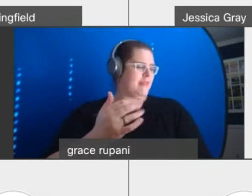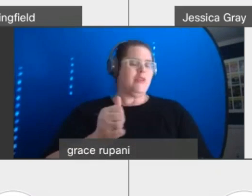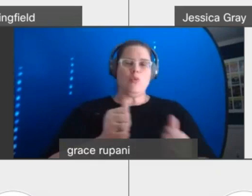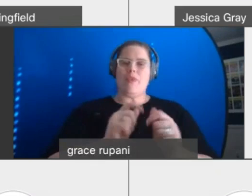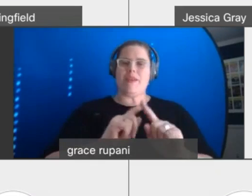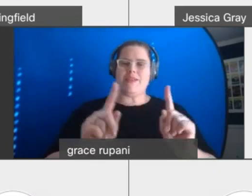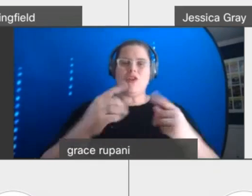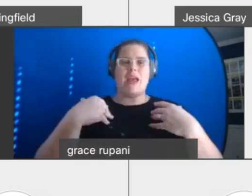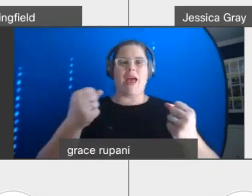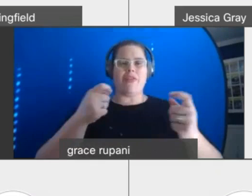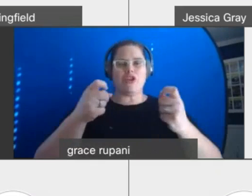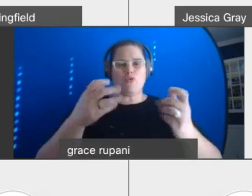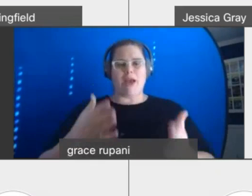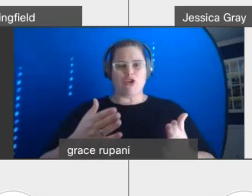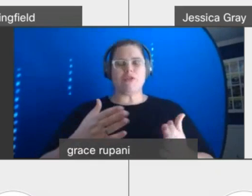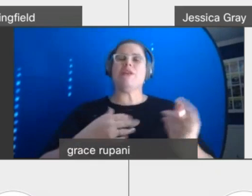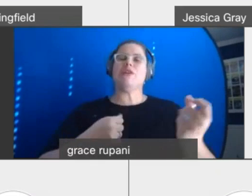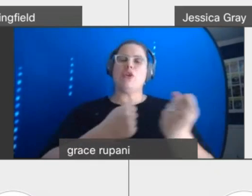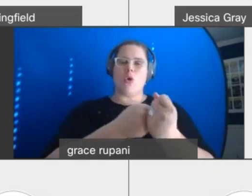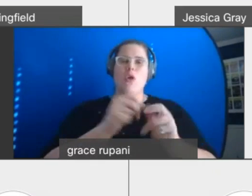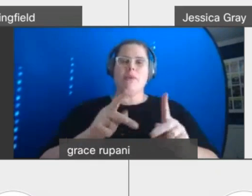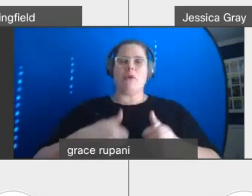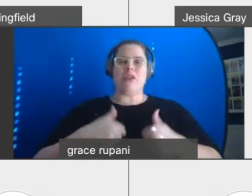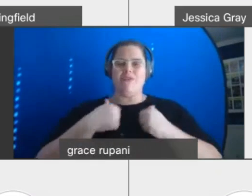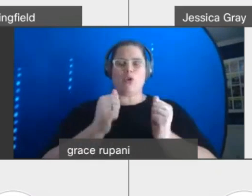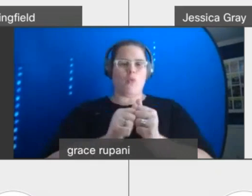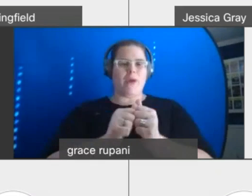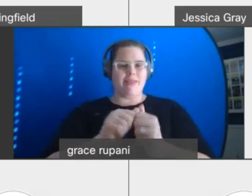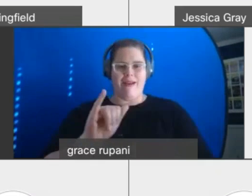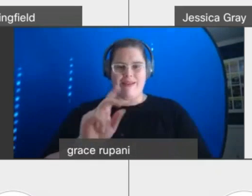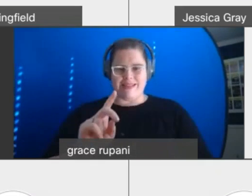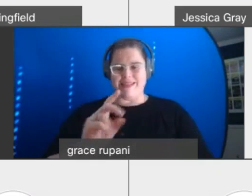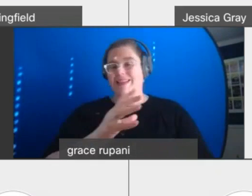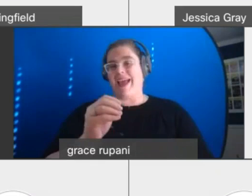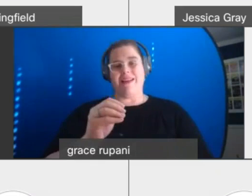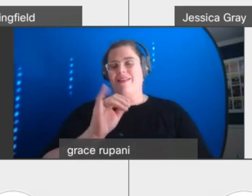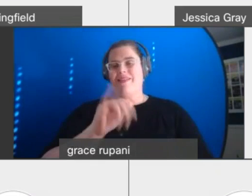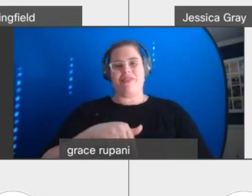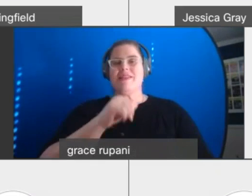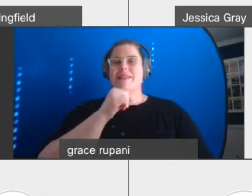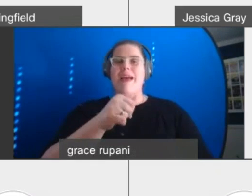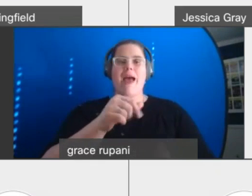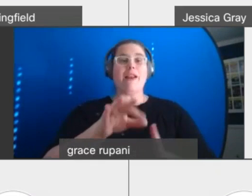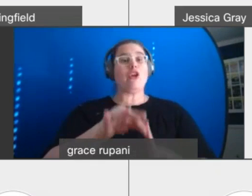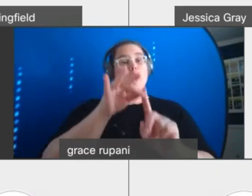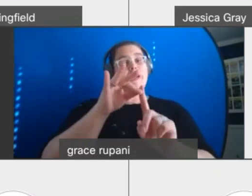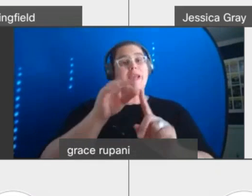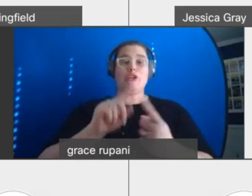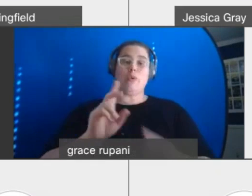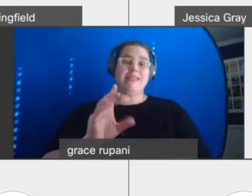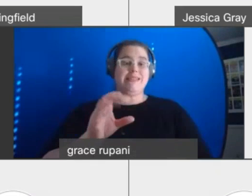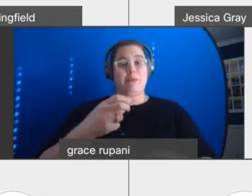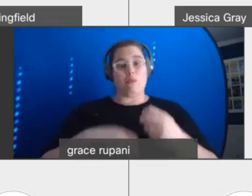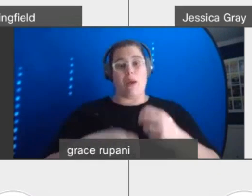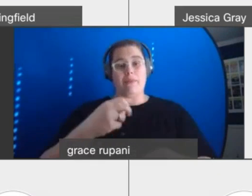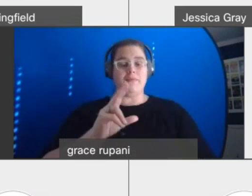people living with ID, and this is not common just to the District of Columbia, because many states border and